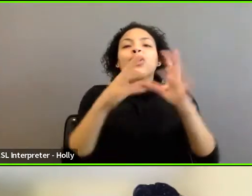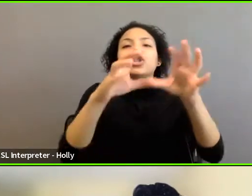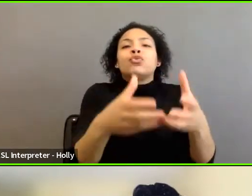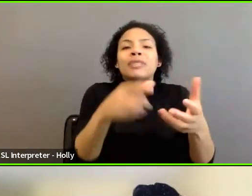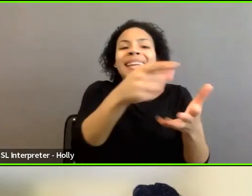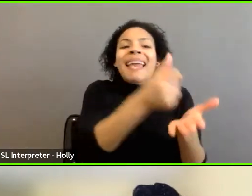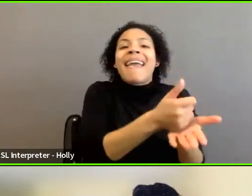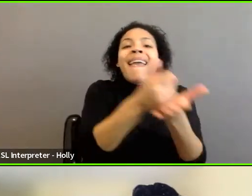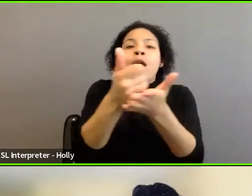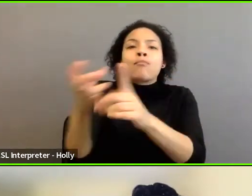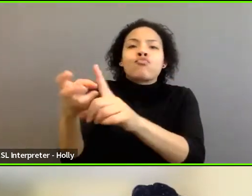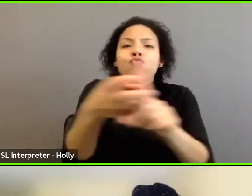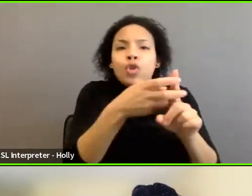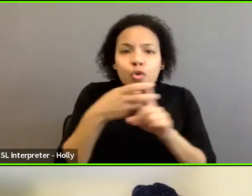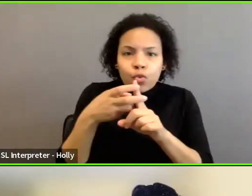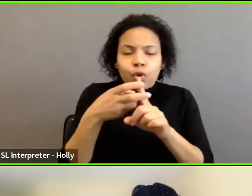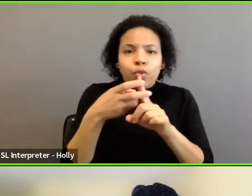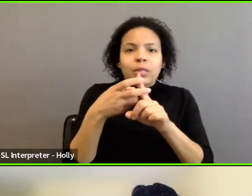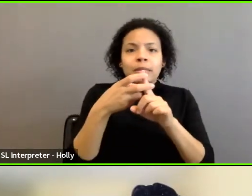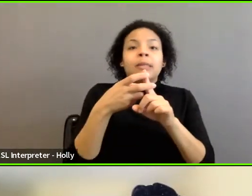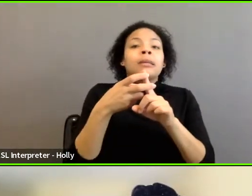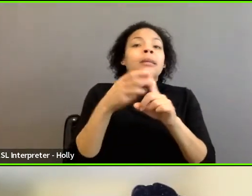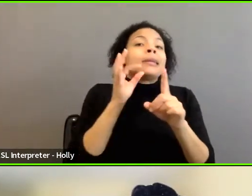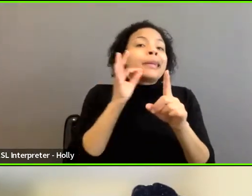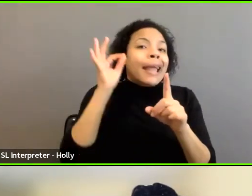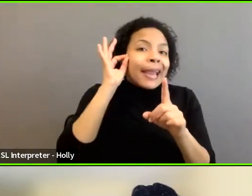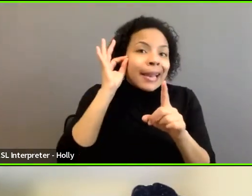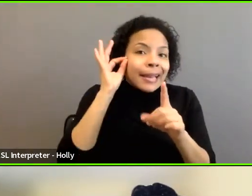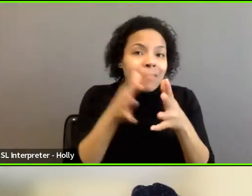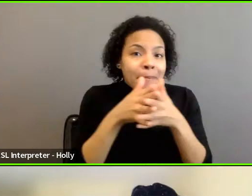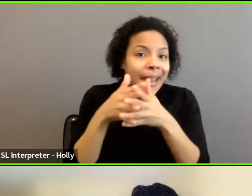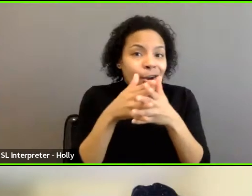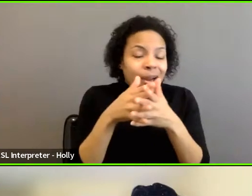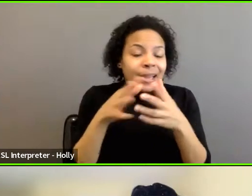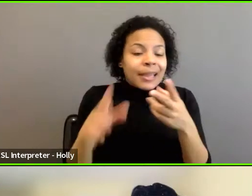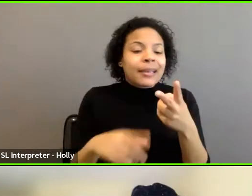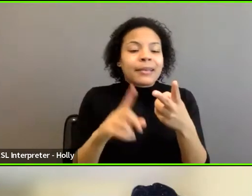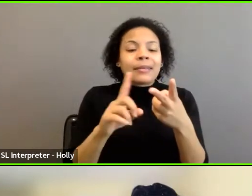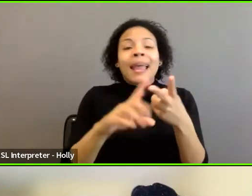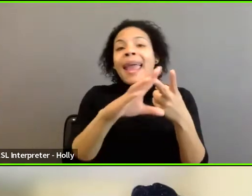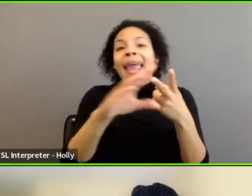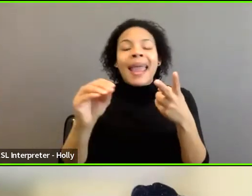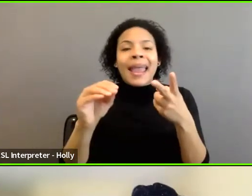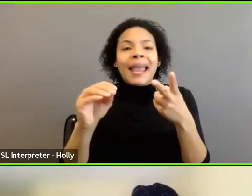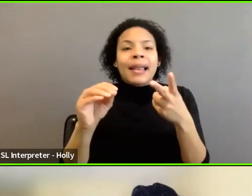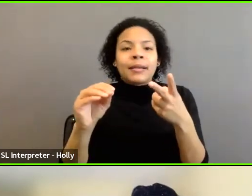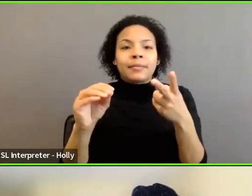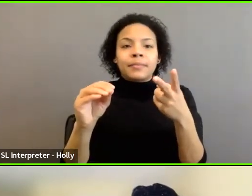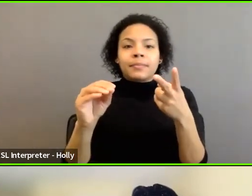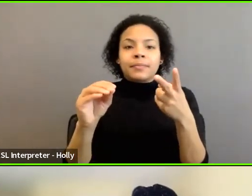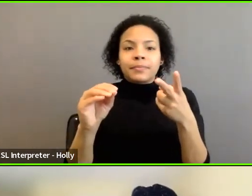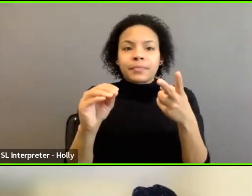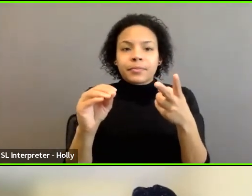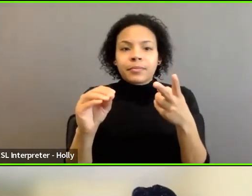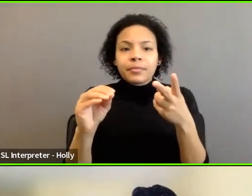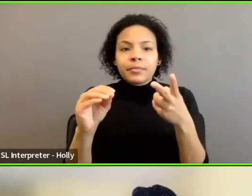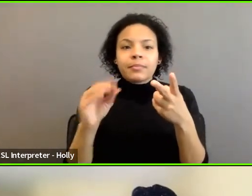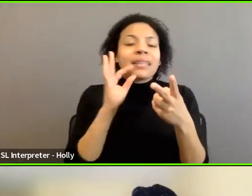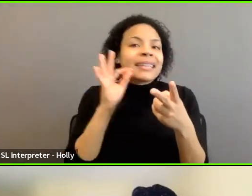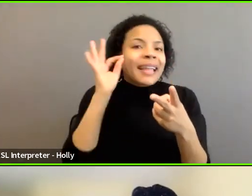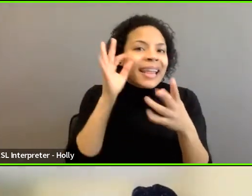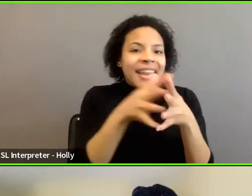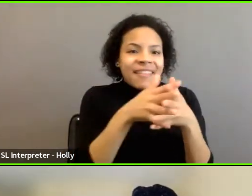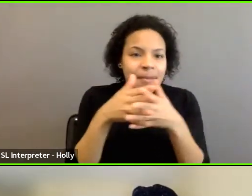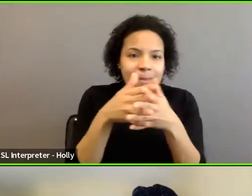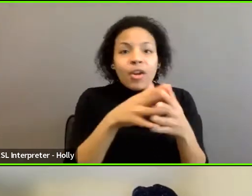American and Latino students from the Yakima Valley and Maca reservations to help diversify their campus. So these students